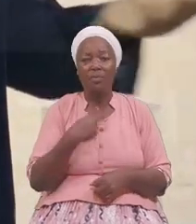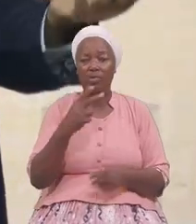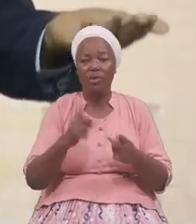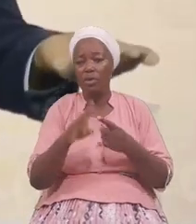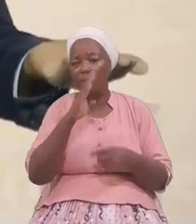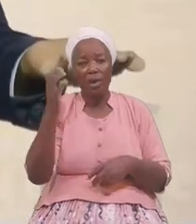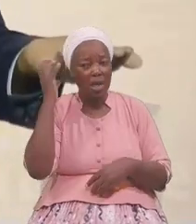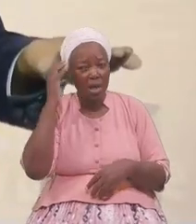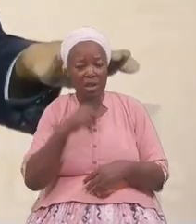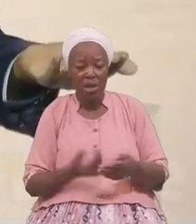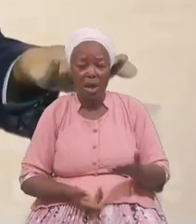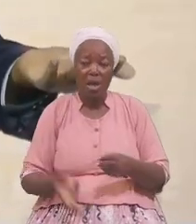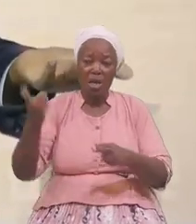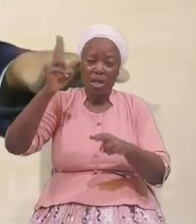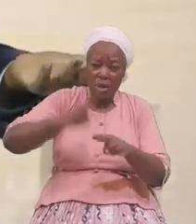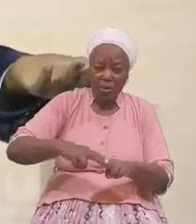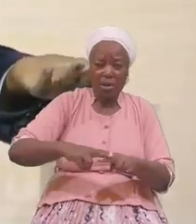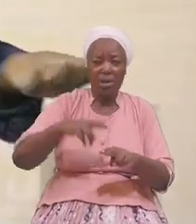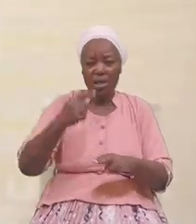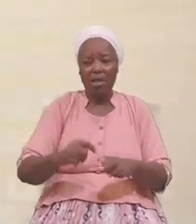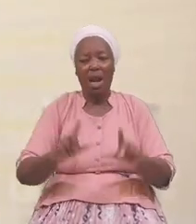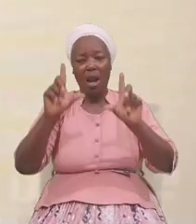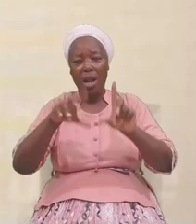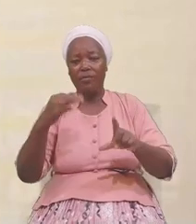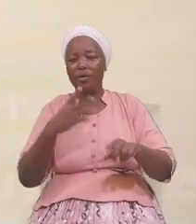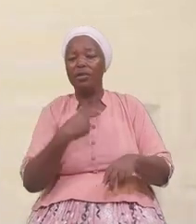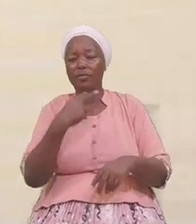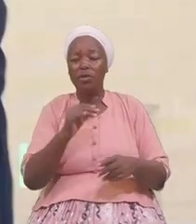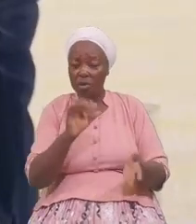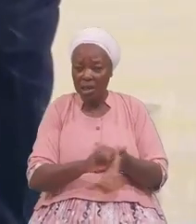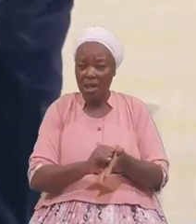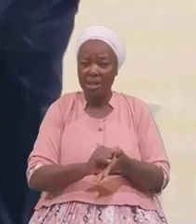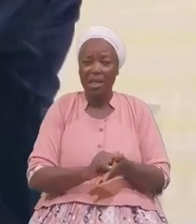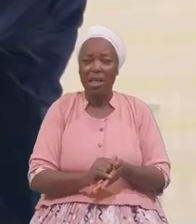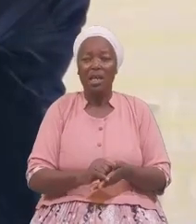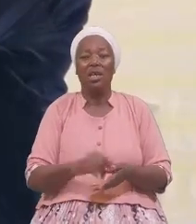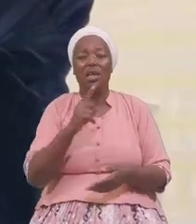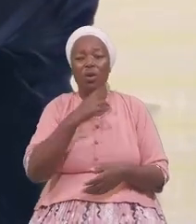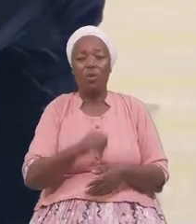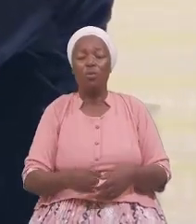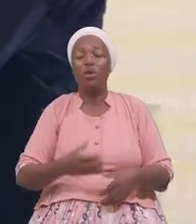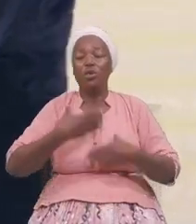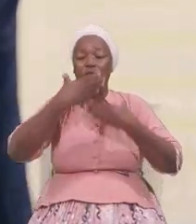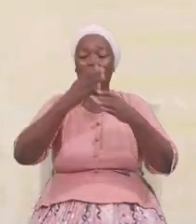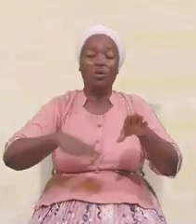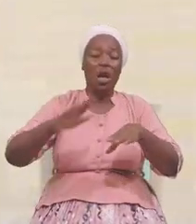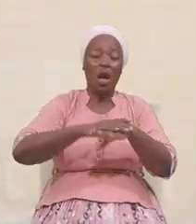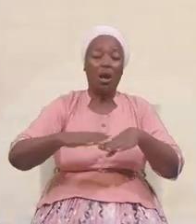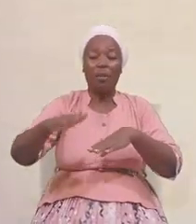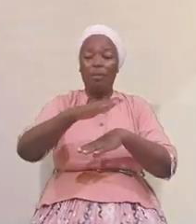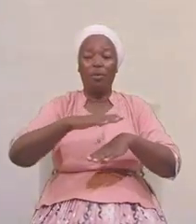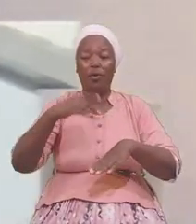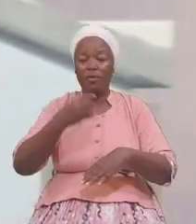heard, he raised the level of his voice so that it will speak above